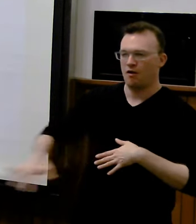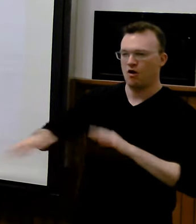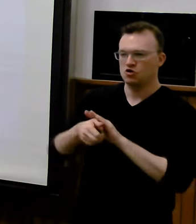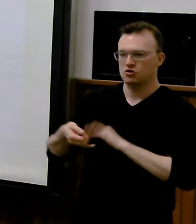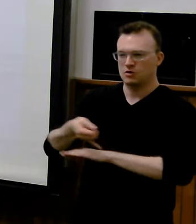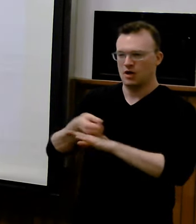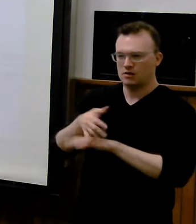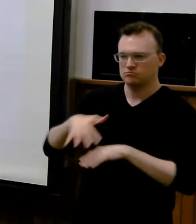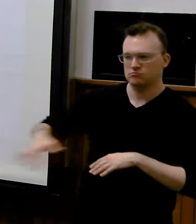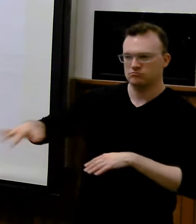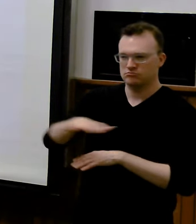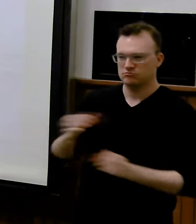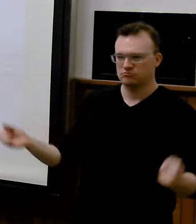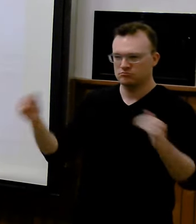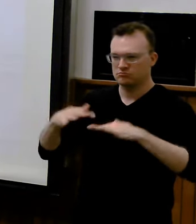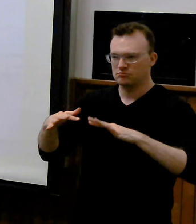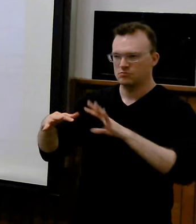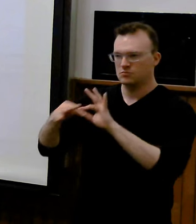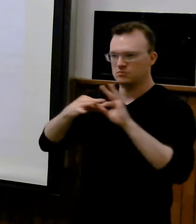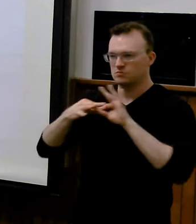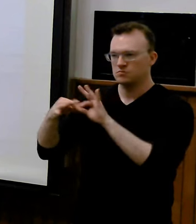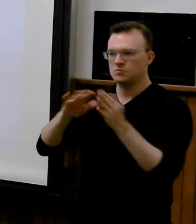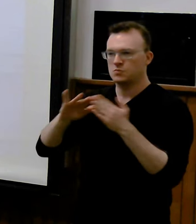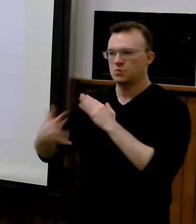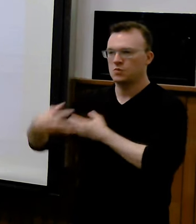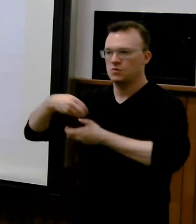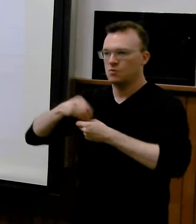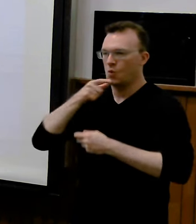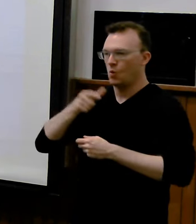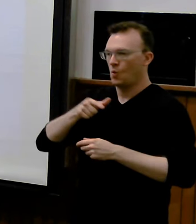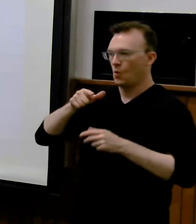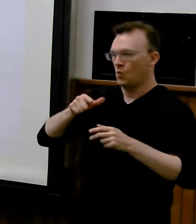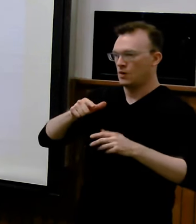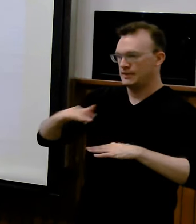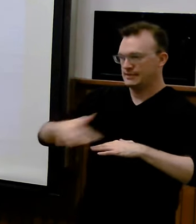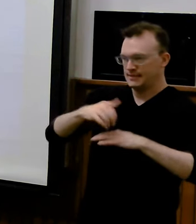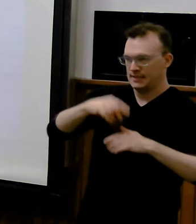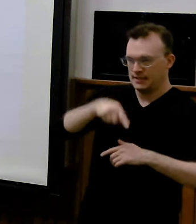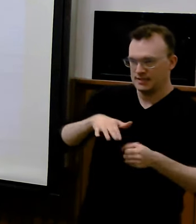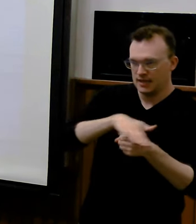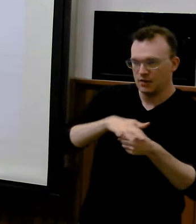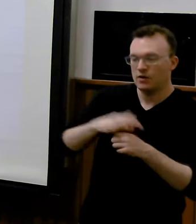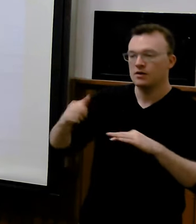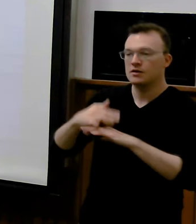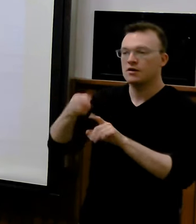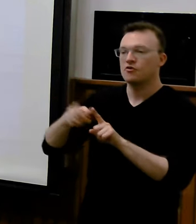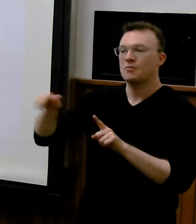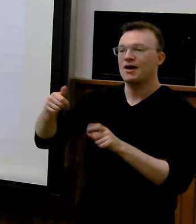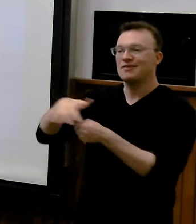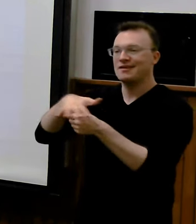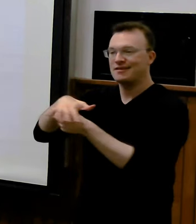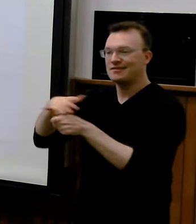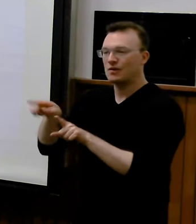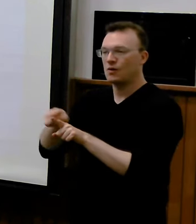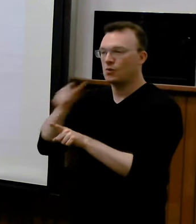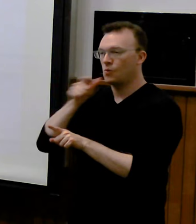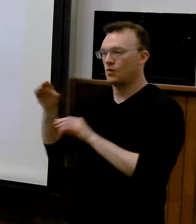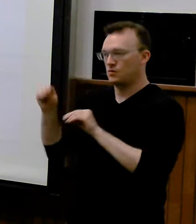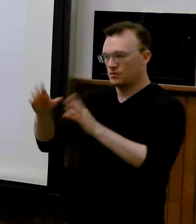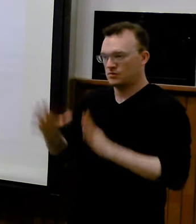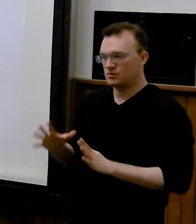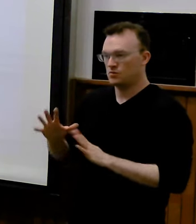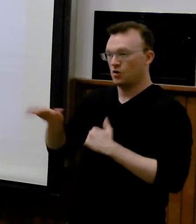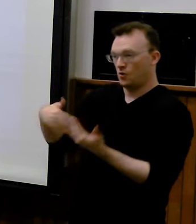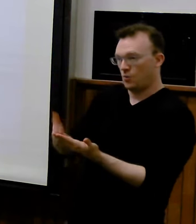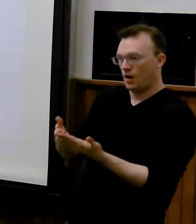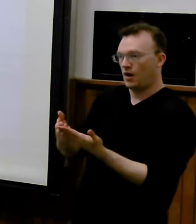Island. Our intersecting communities are comprised of those native to this land, Indigenous people from other territories, as well as settlers who have come here